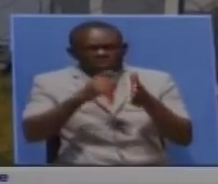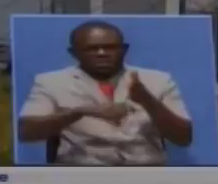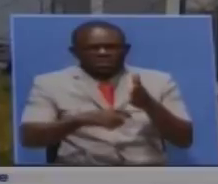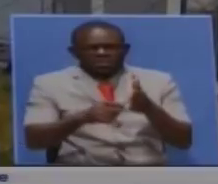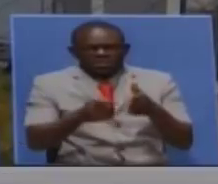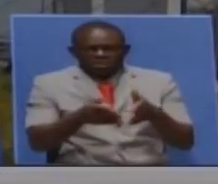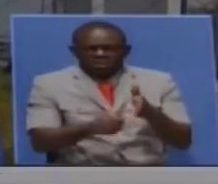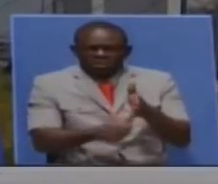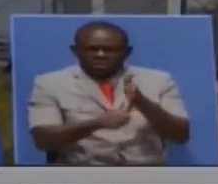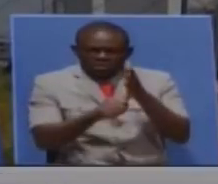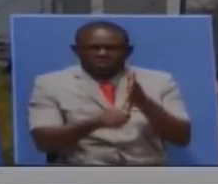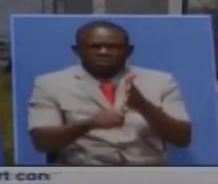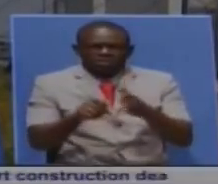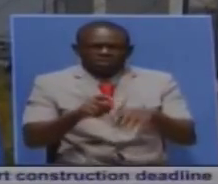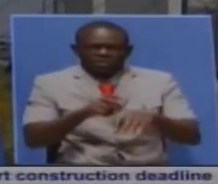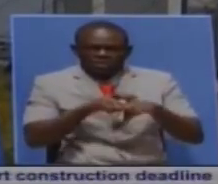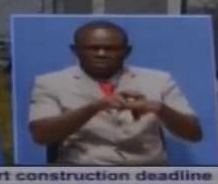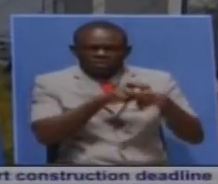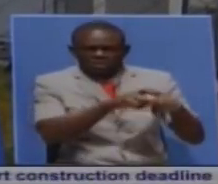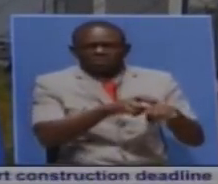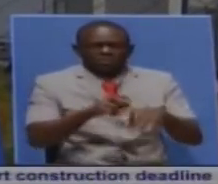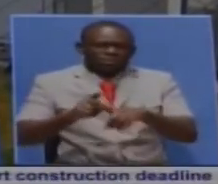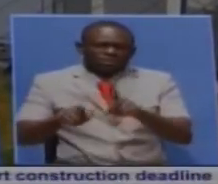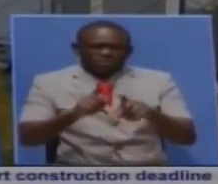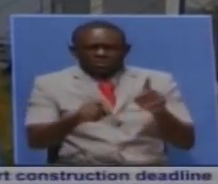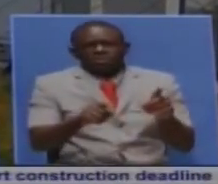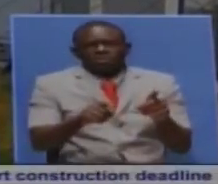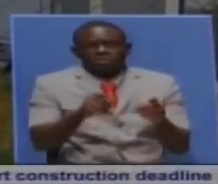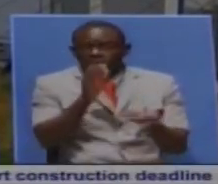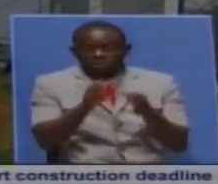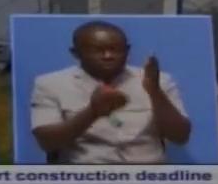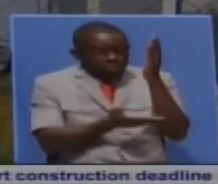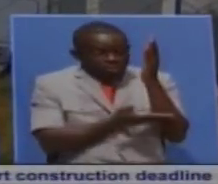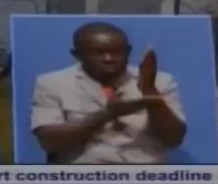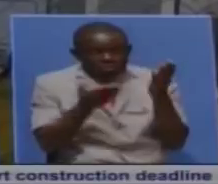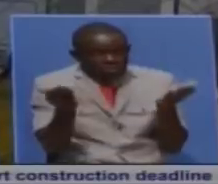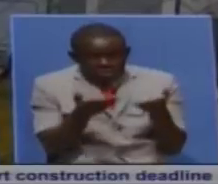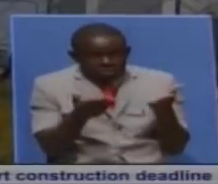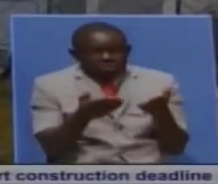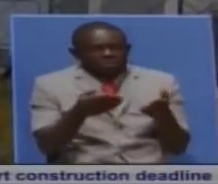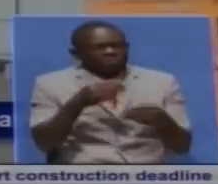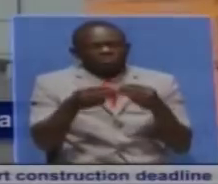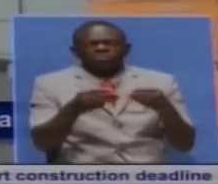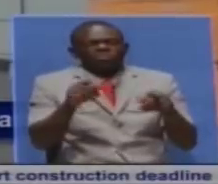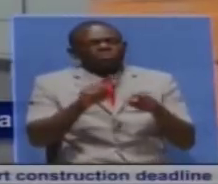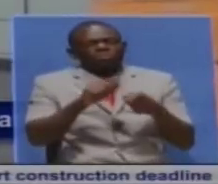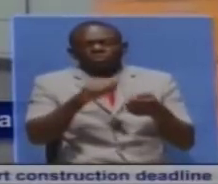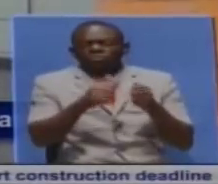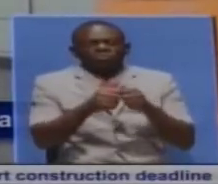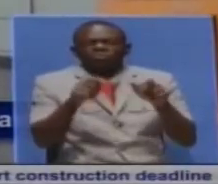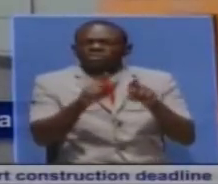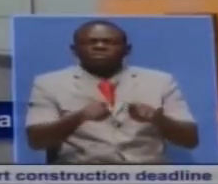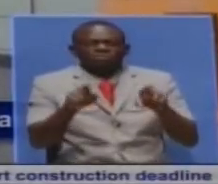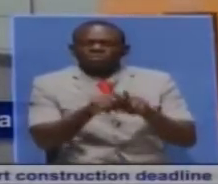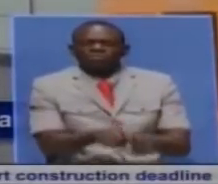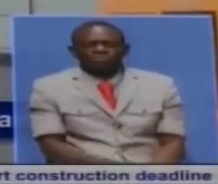forwarders and the transporters does not improve, then we'll still face the same problem. The works at the